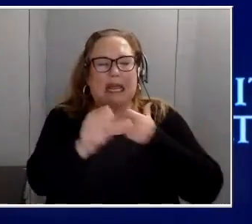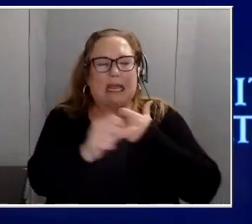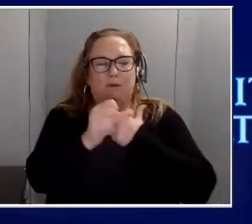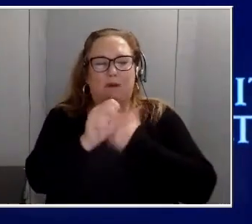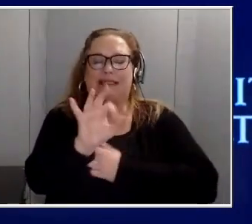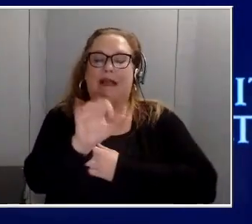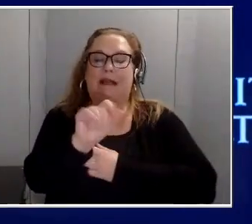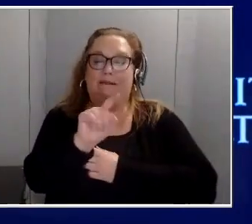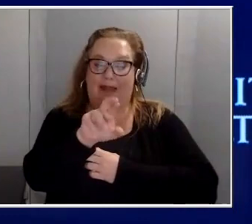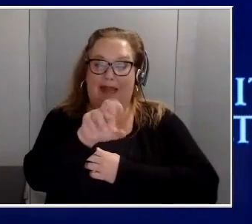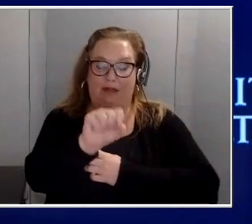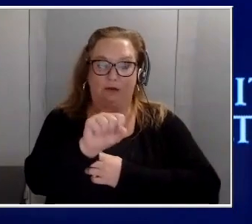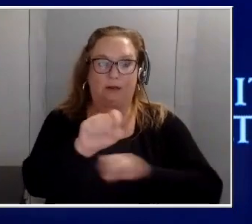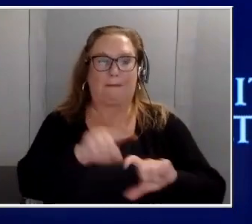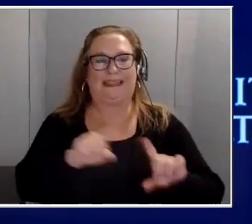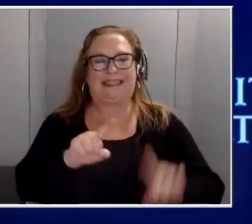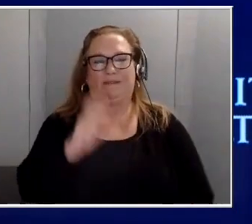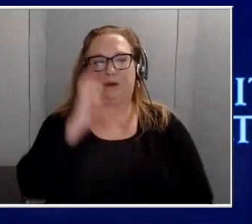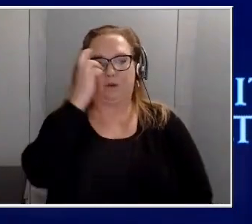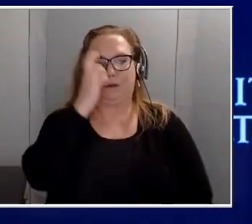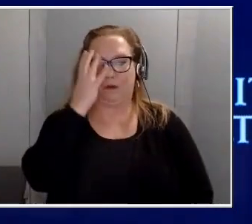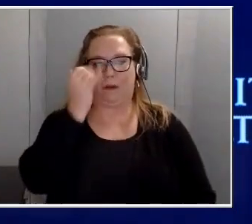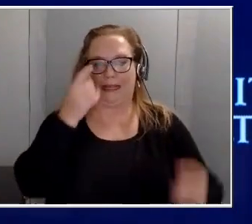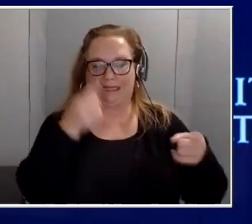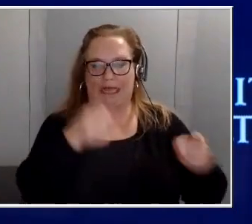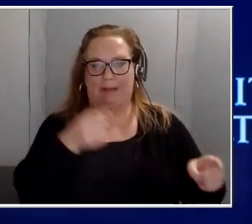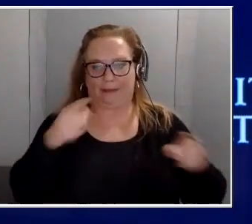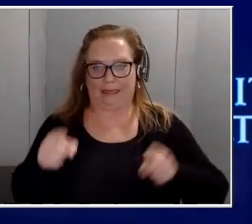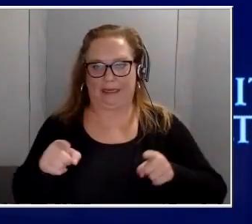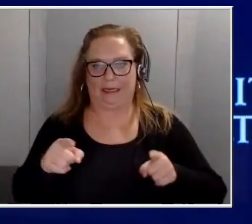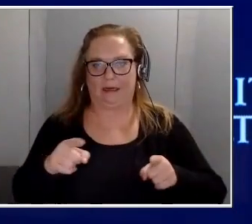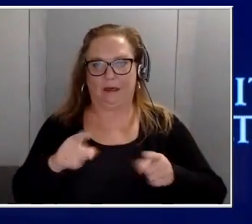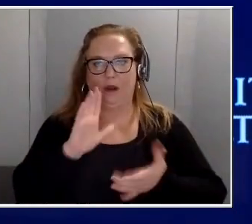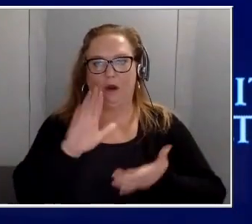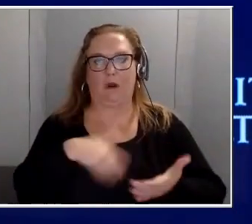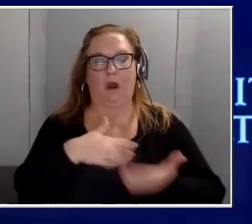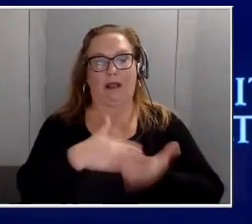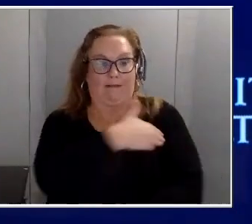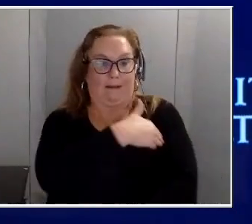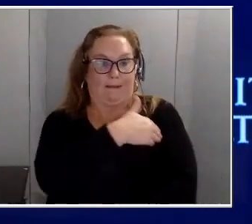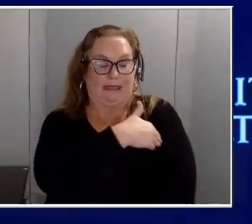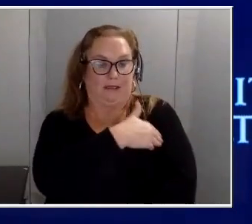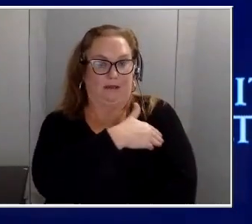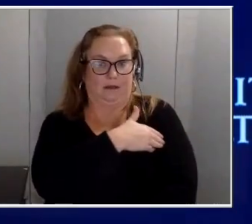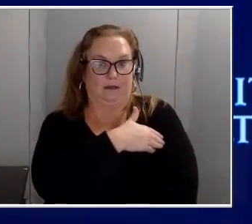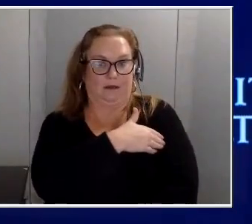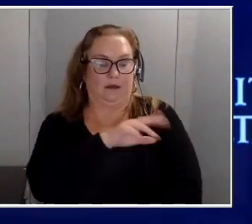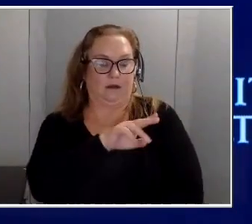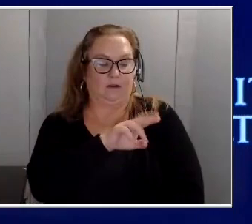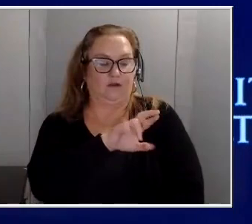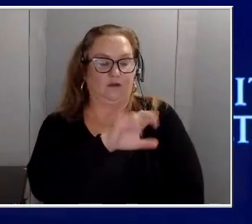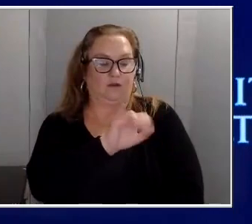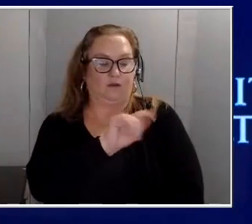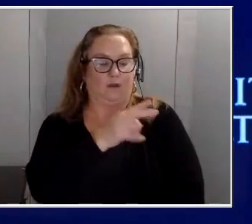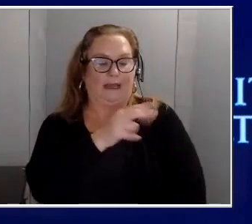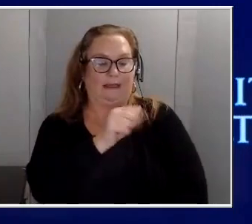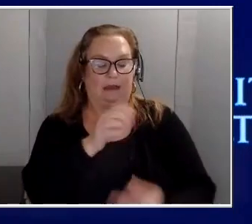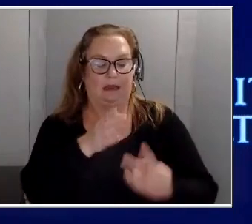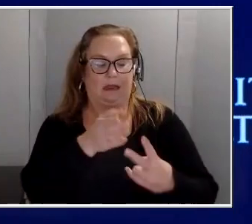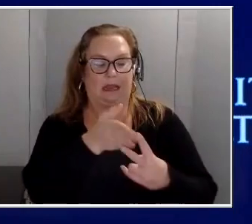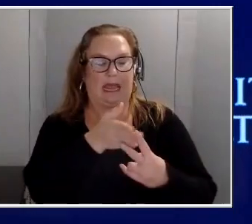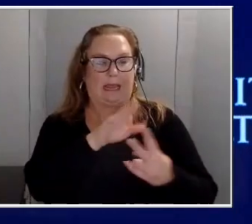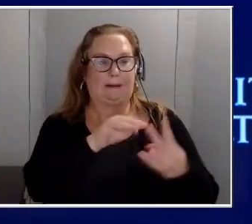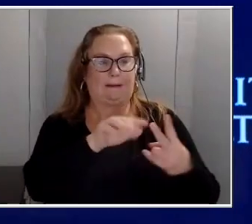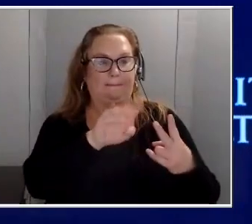different reason for why it's occurring. We all have a muscle that's between our urethra and bladder, and that